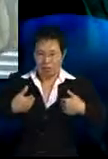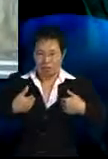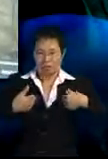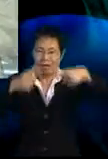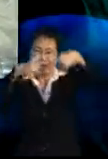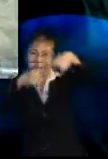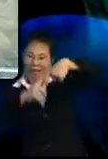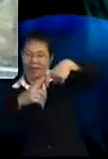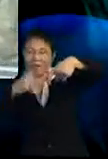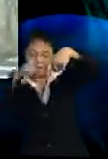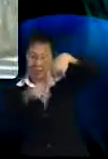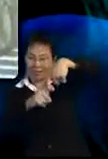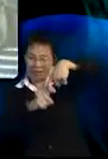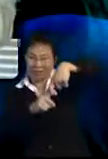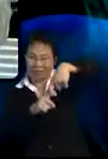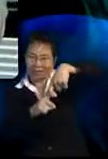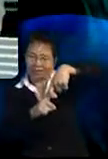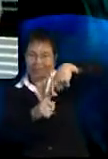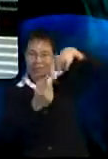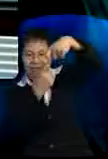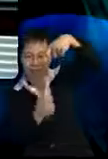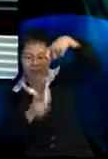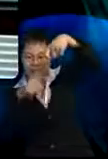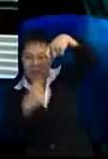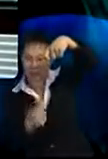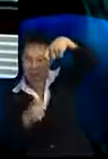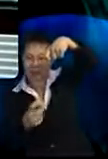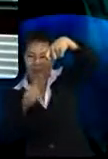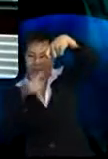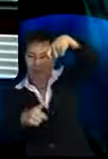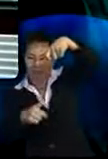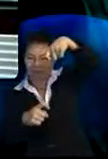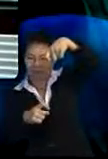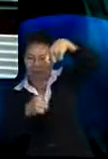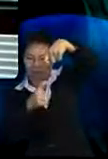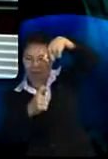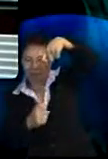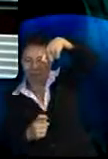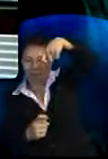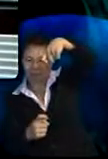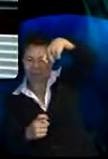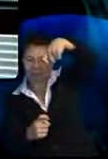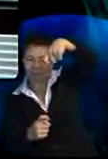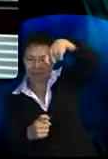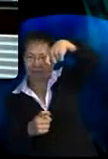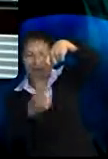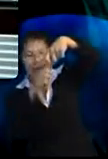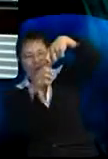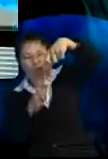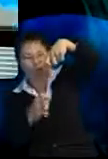on the spring balance, the weight of an object exerts a force on the